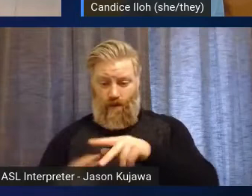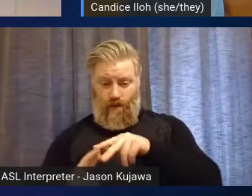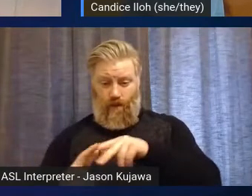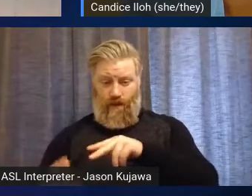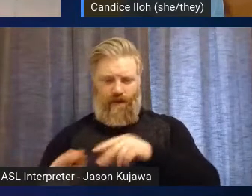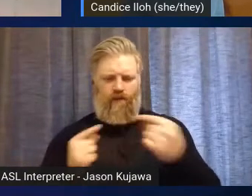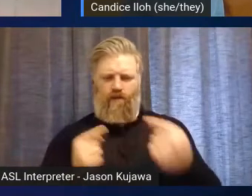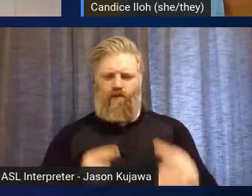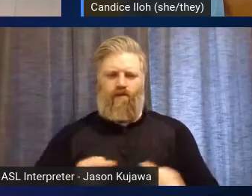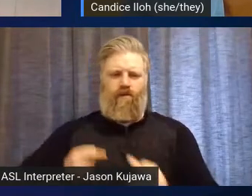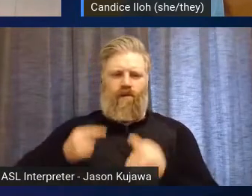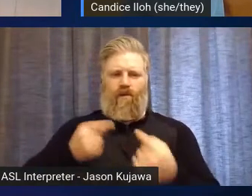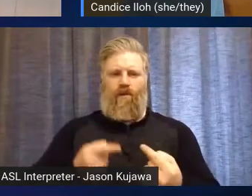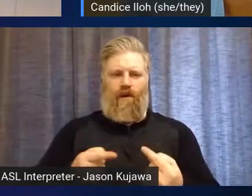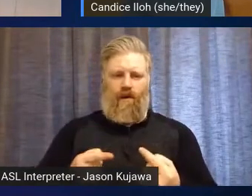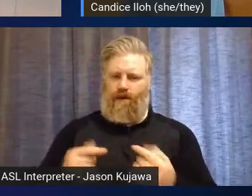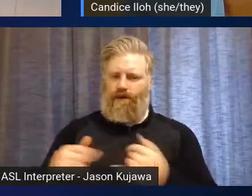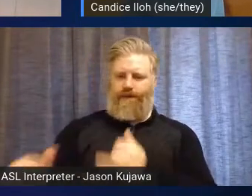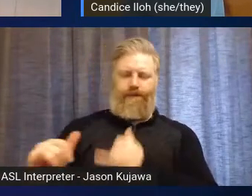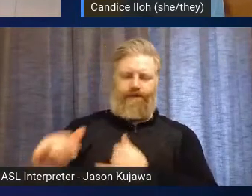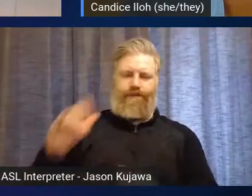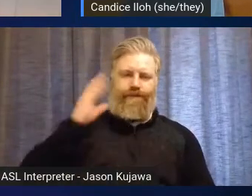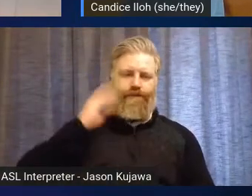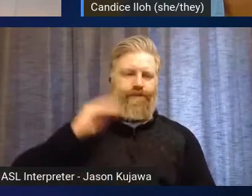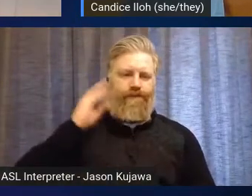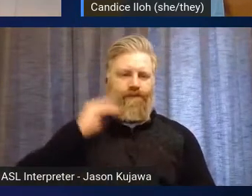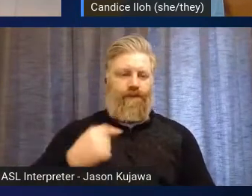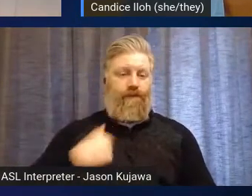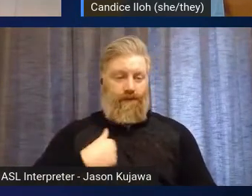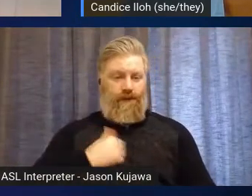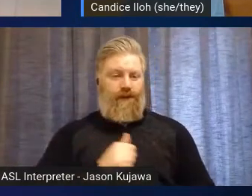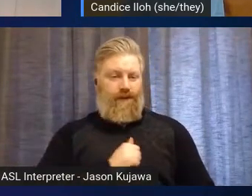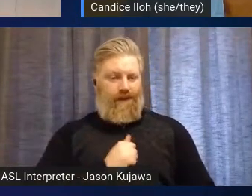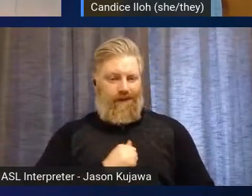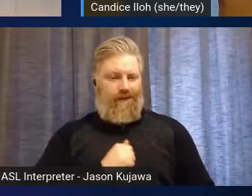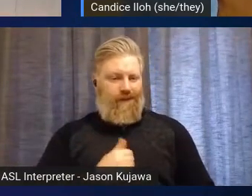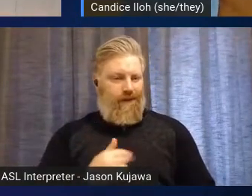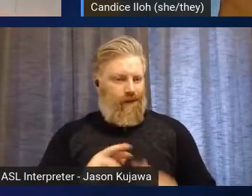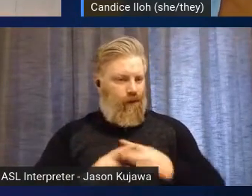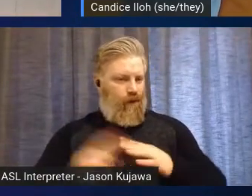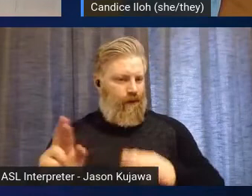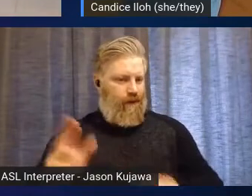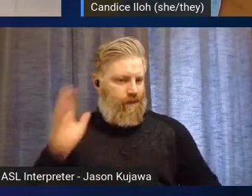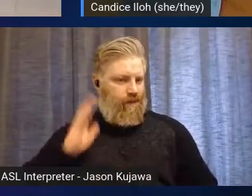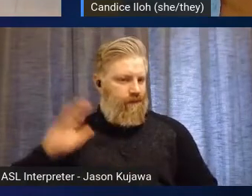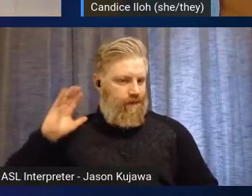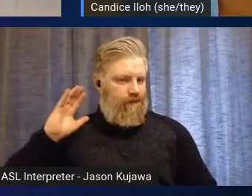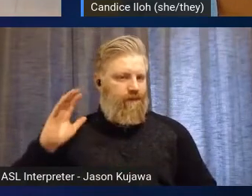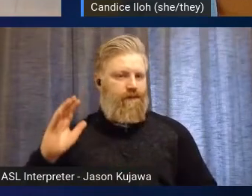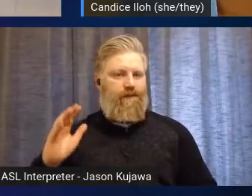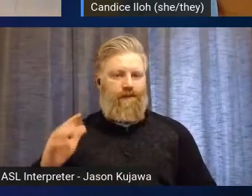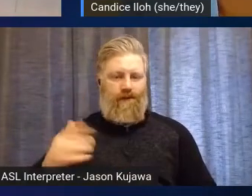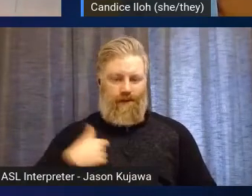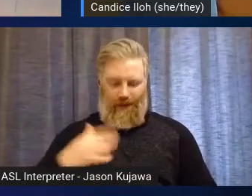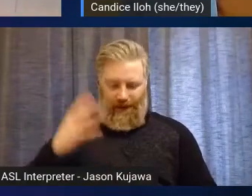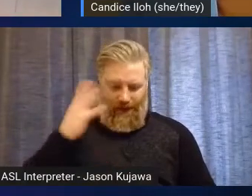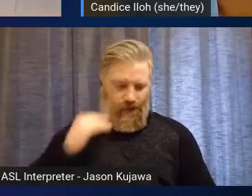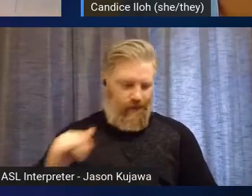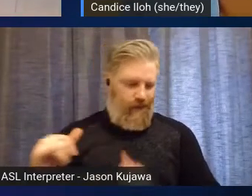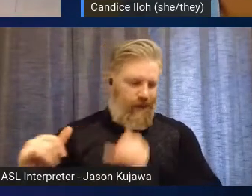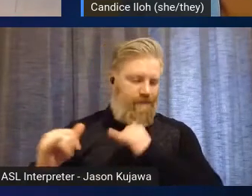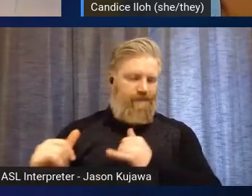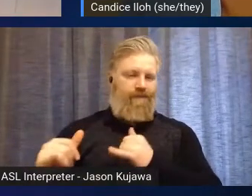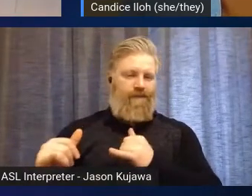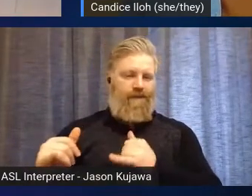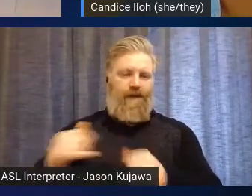the same struggle that I want to, because being a former refugee myself, being through what they're going through right now,